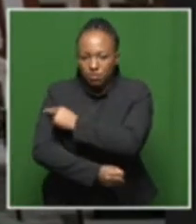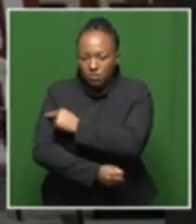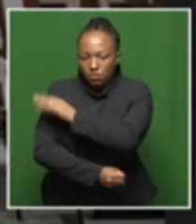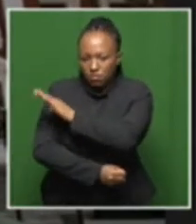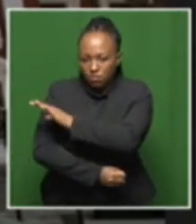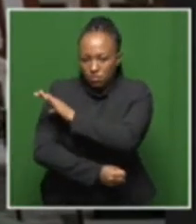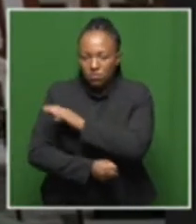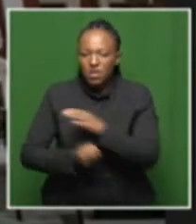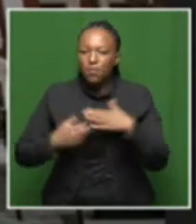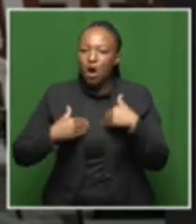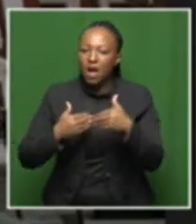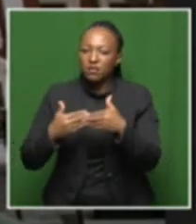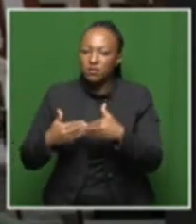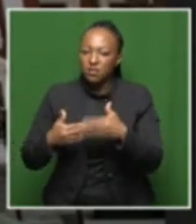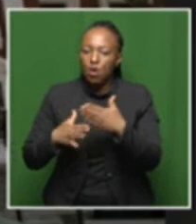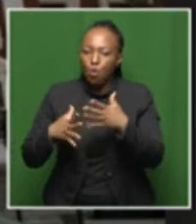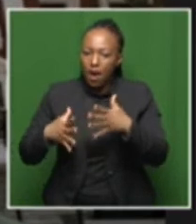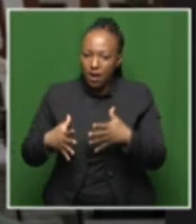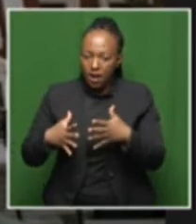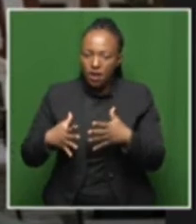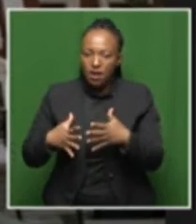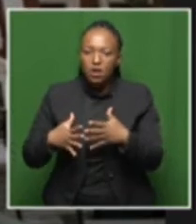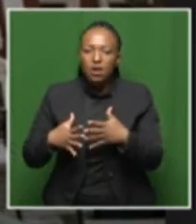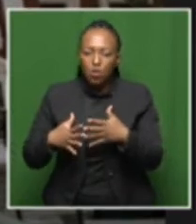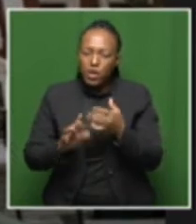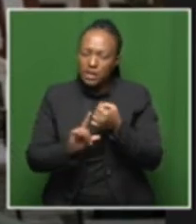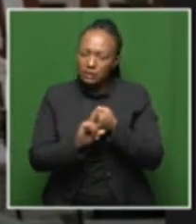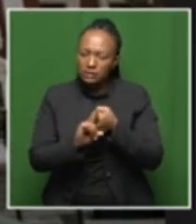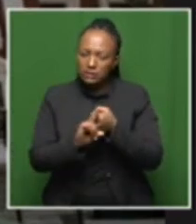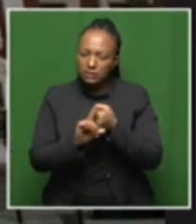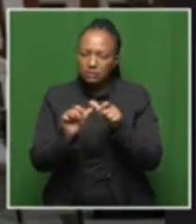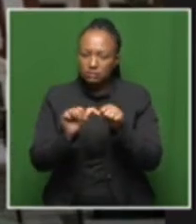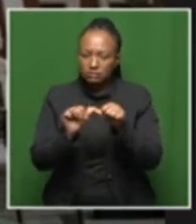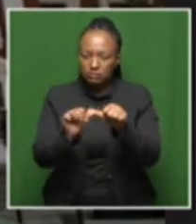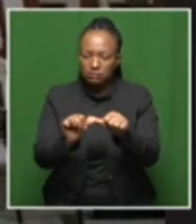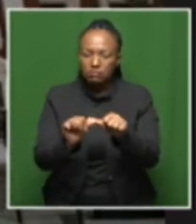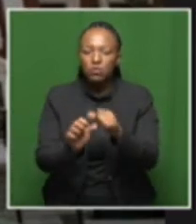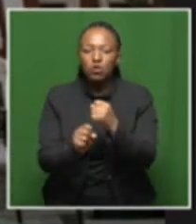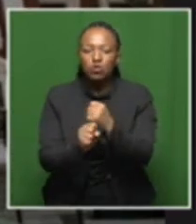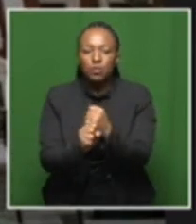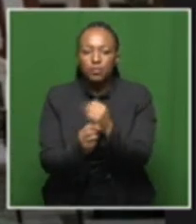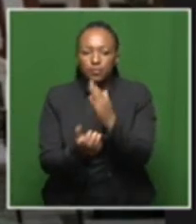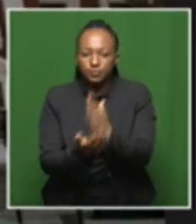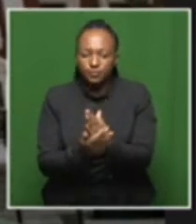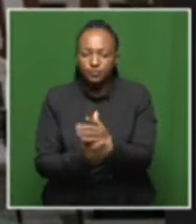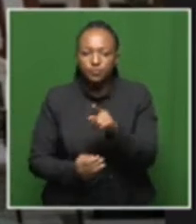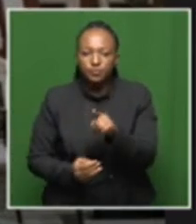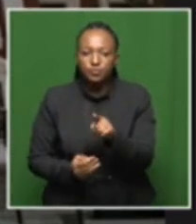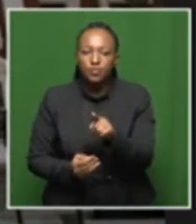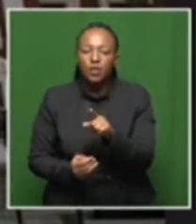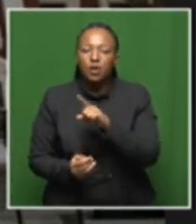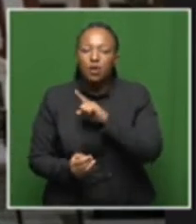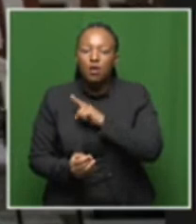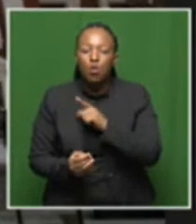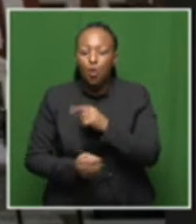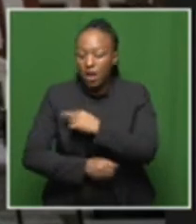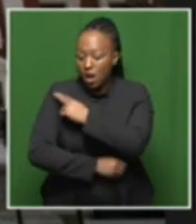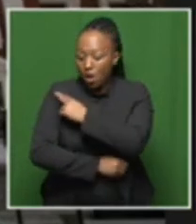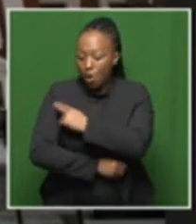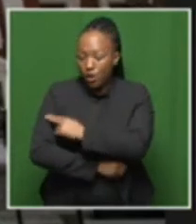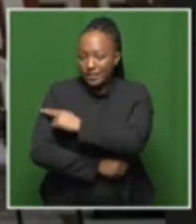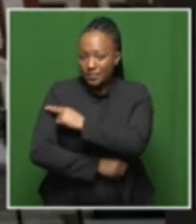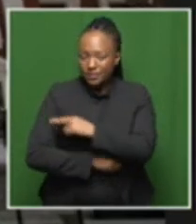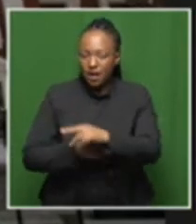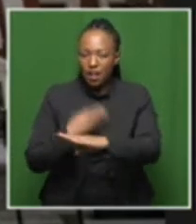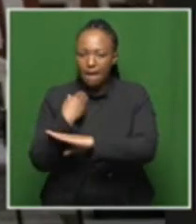workers. We are leaving no stone unturned in making sure that we have the necessary hospital beds,